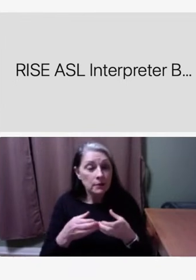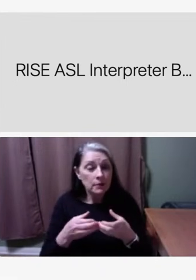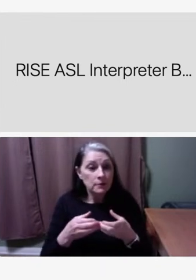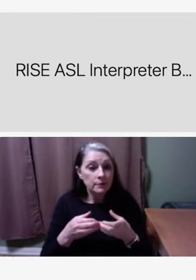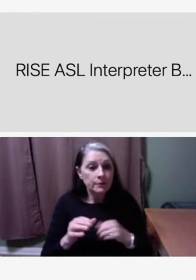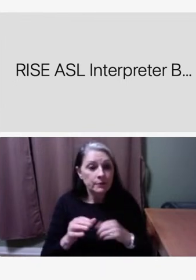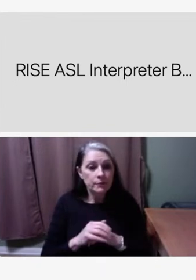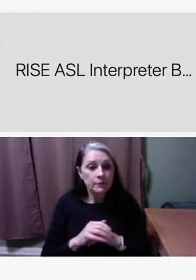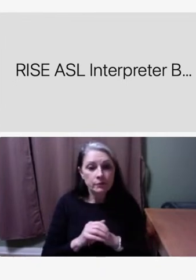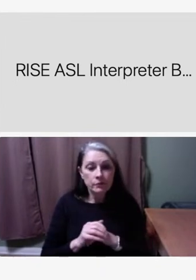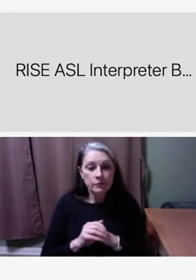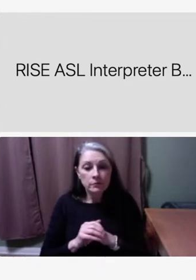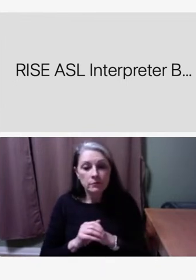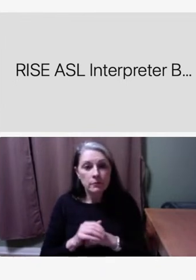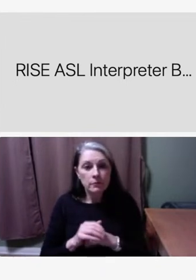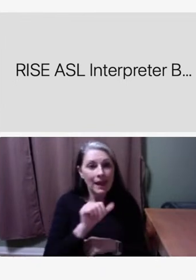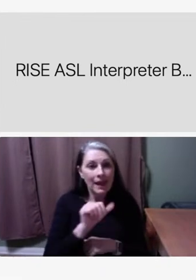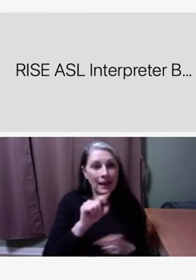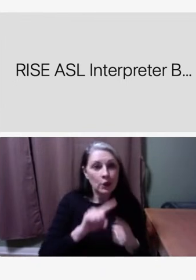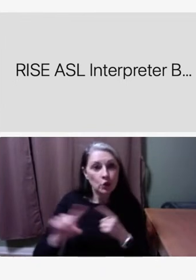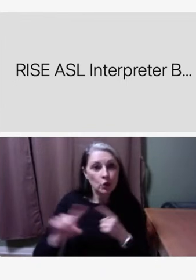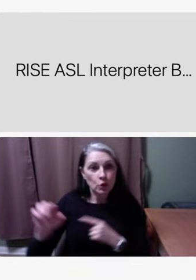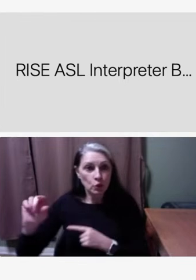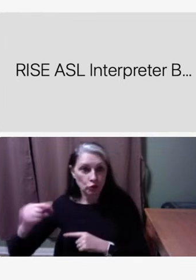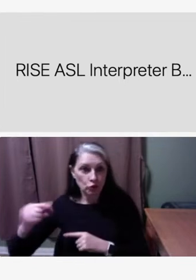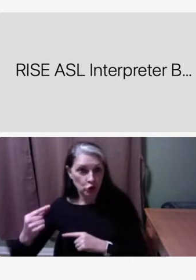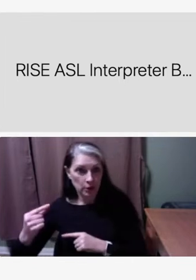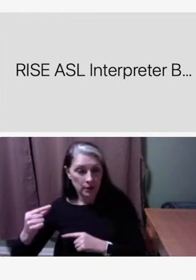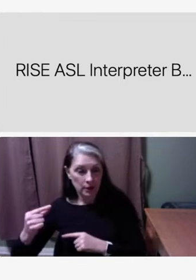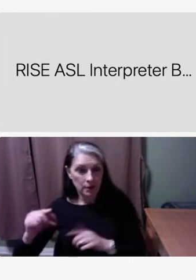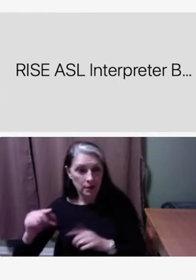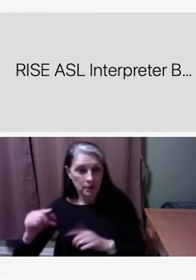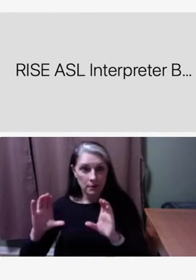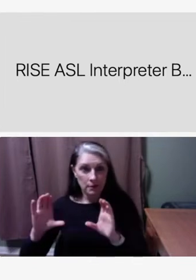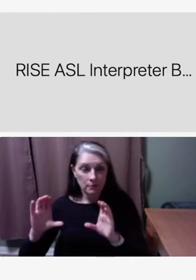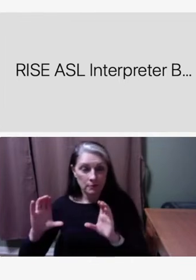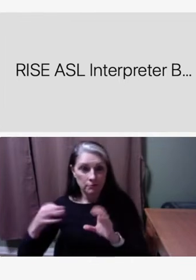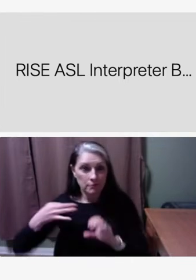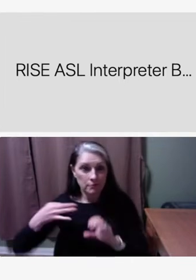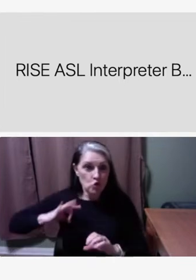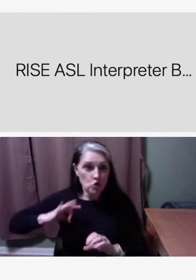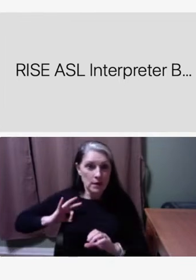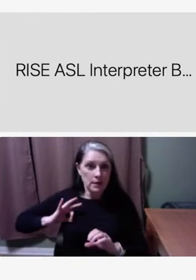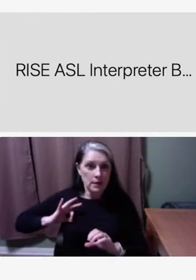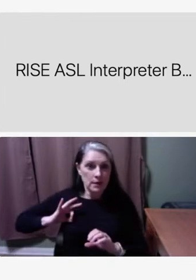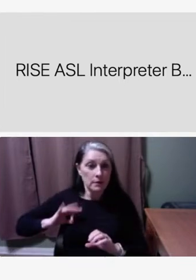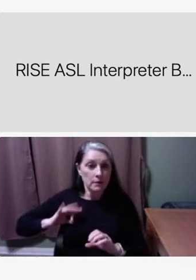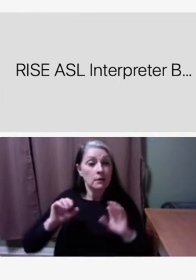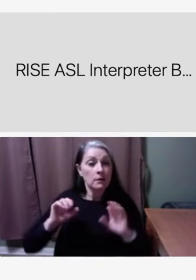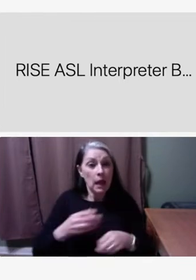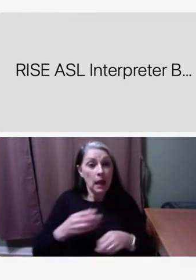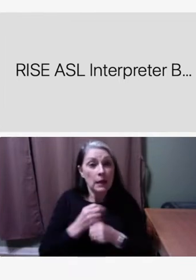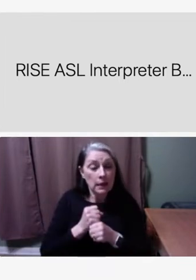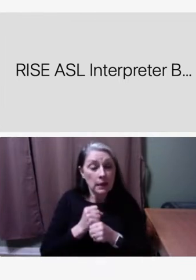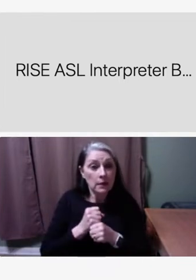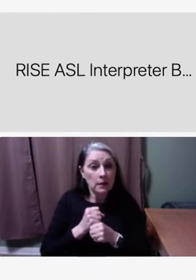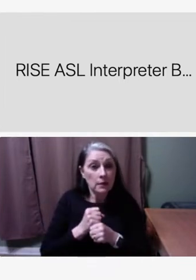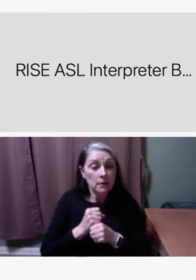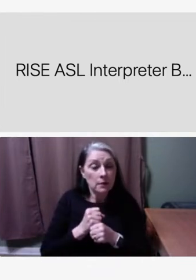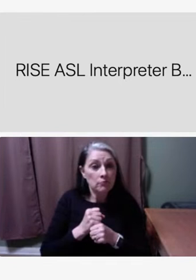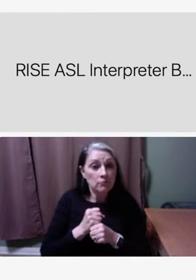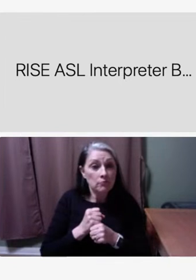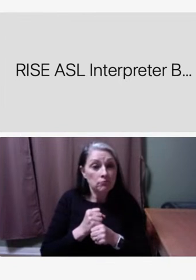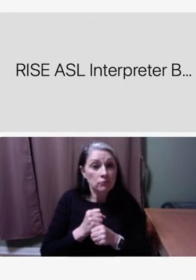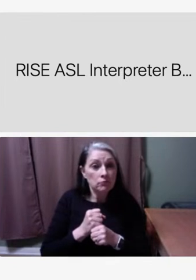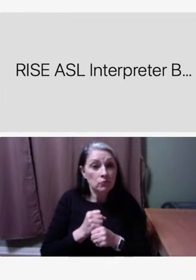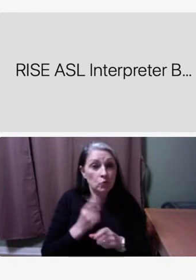A through G accredited, they can get regular grades from them. I think that if we're able